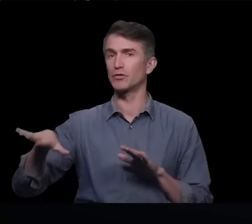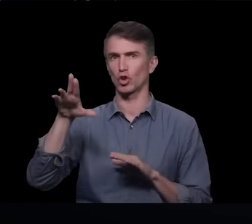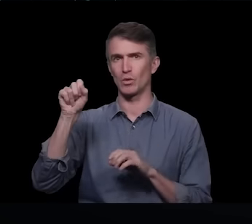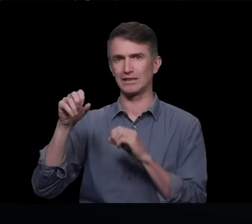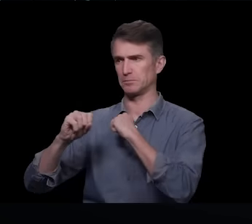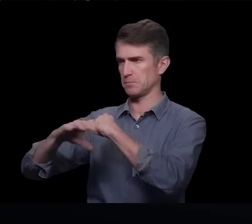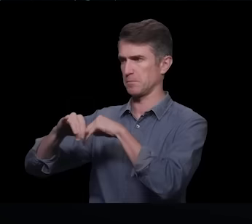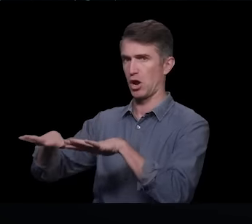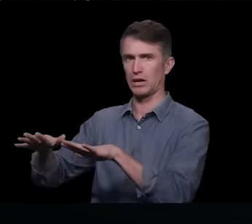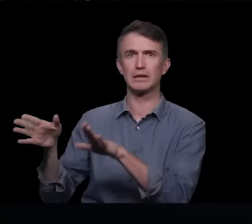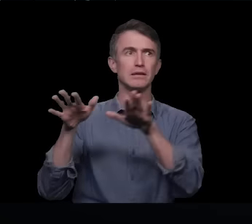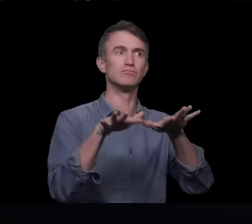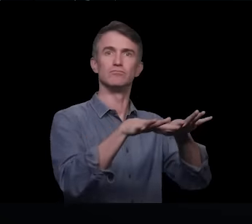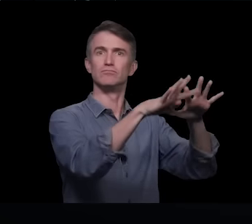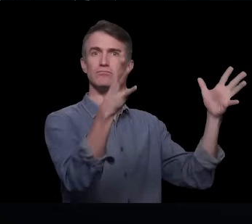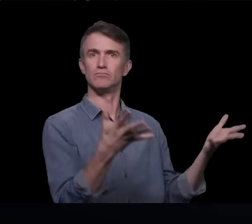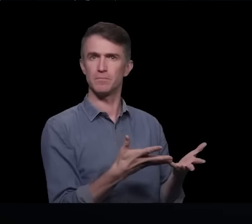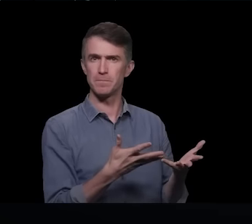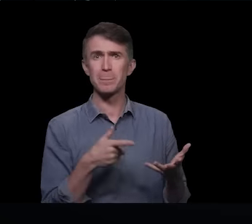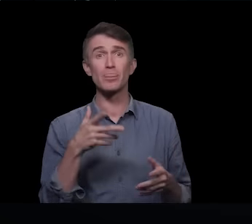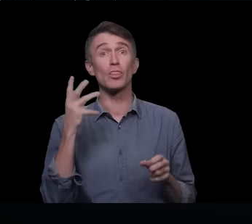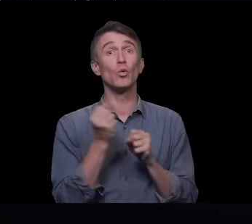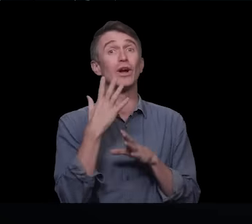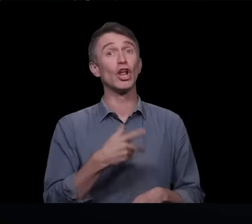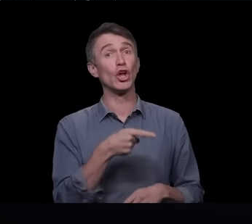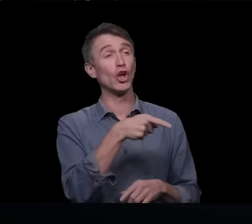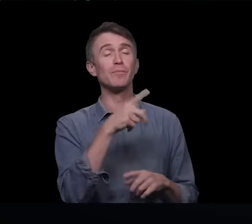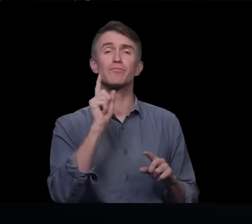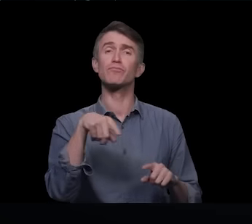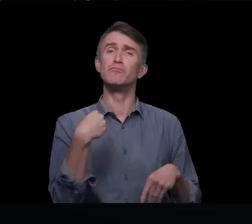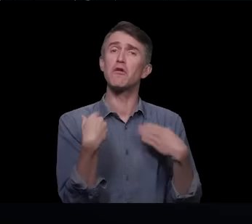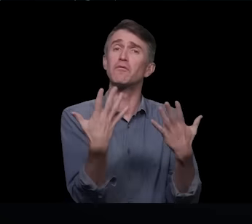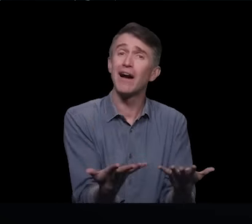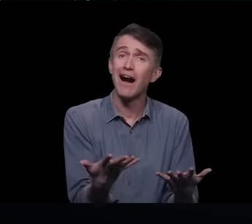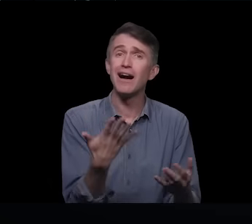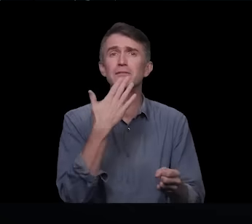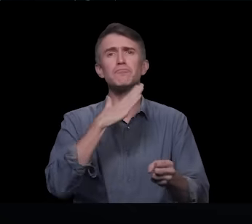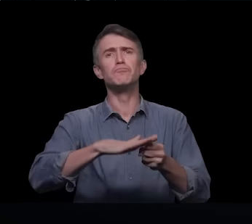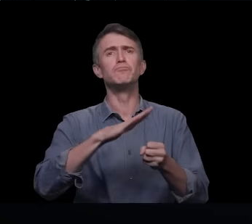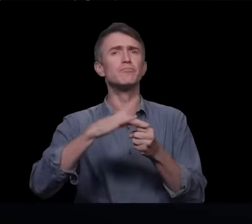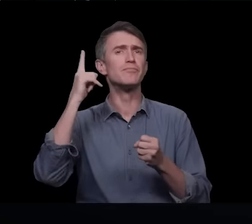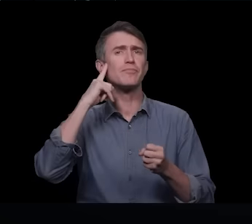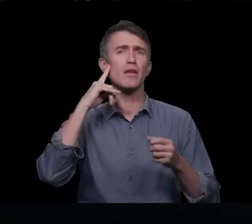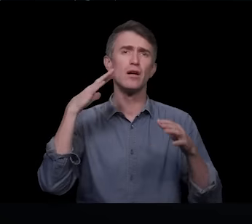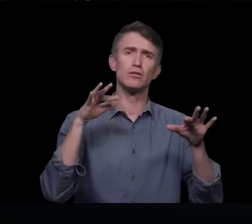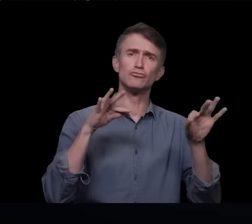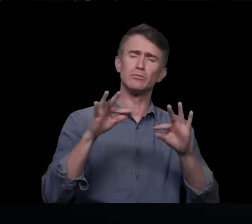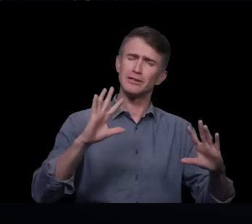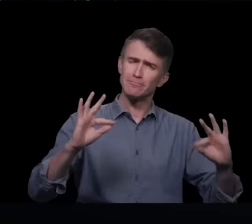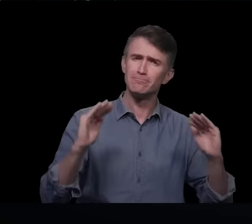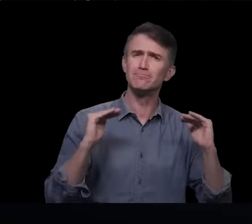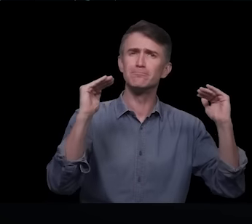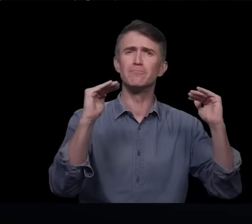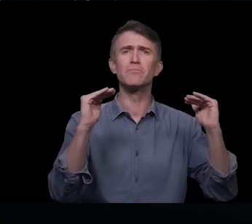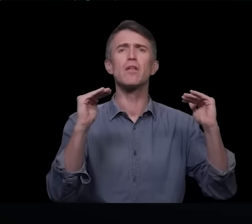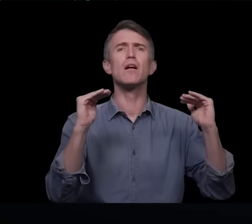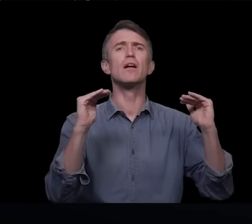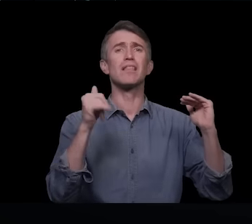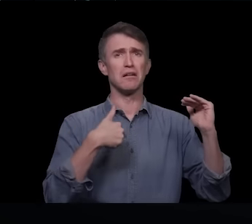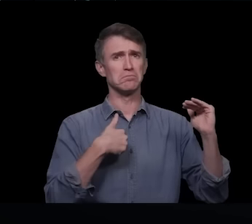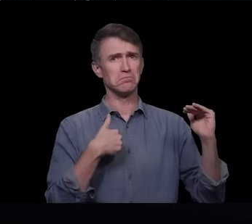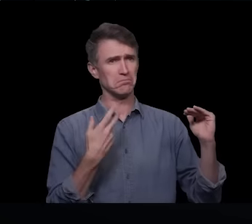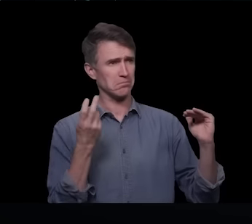audio description outside the US market. The winner this year not only provides excellent audio description